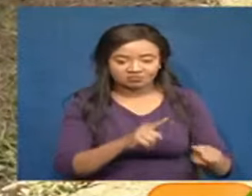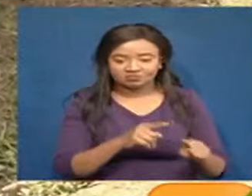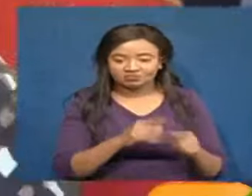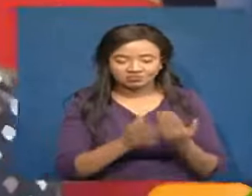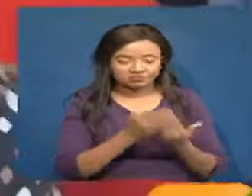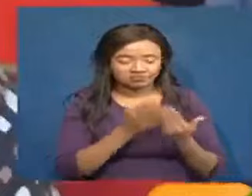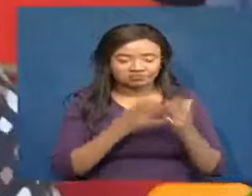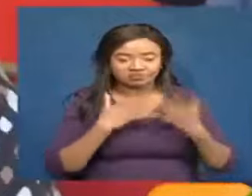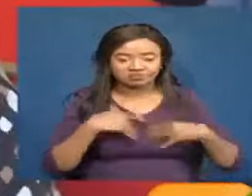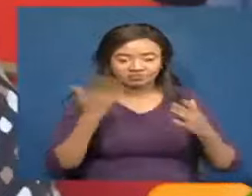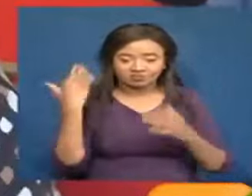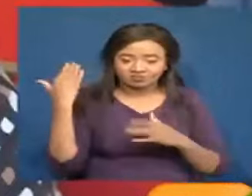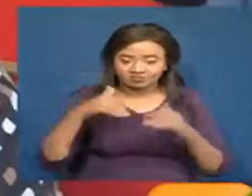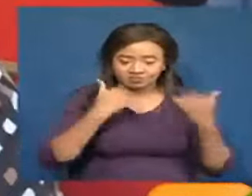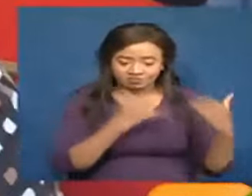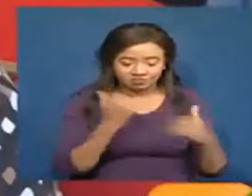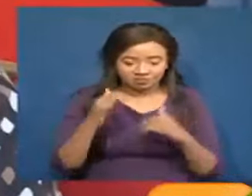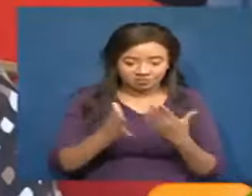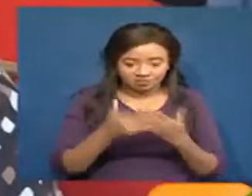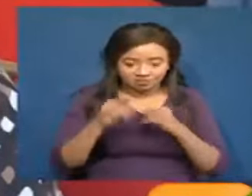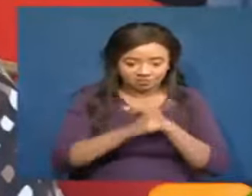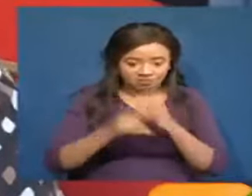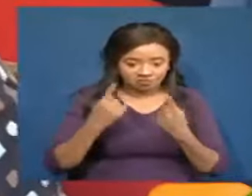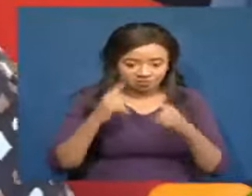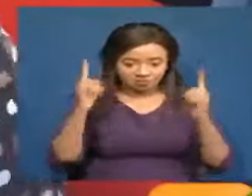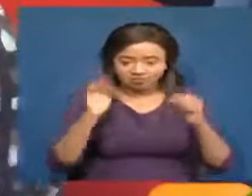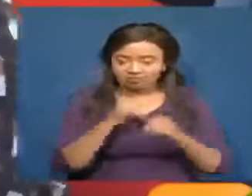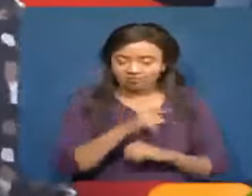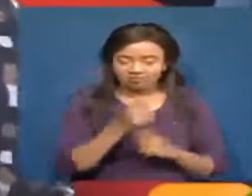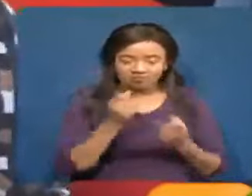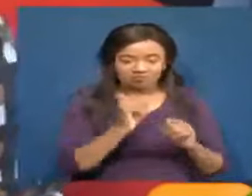kwa kuwatelekeza wachezaji ambao wameletea taifa hili sifa.